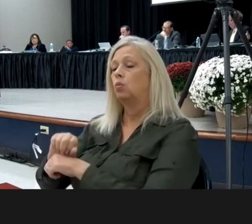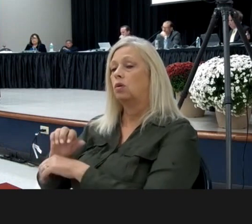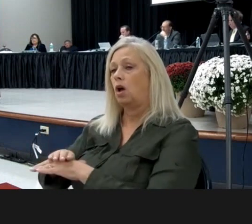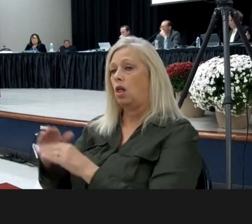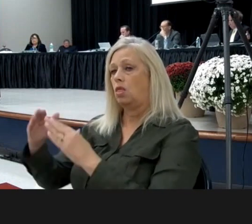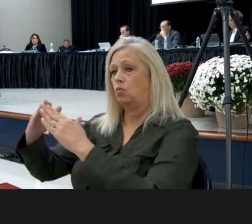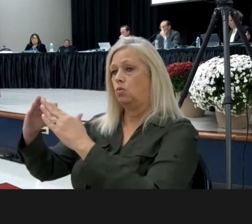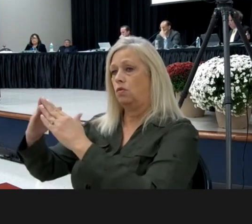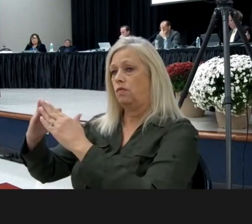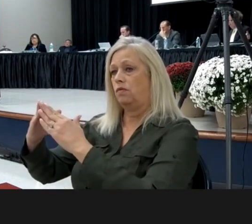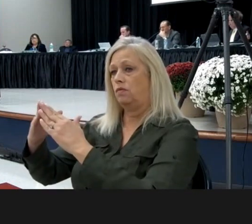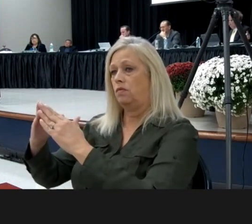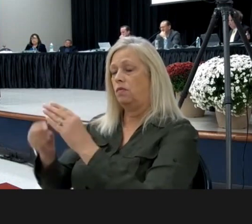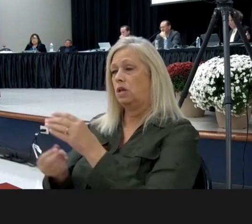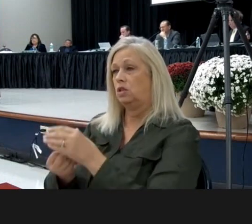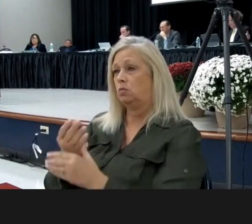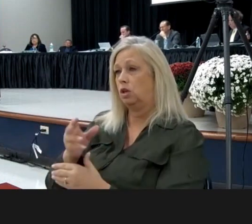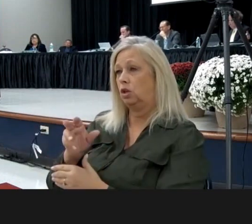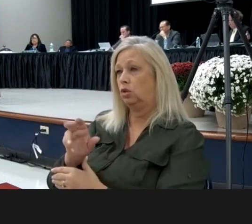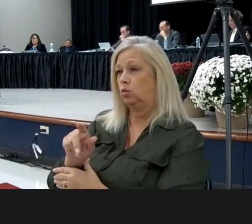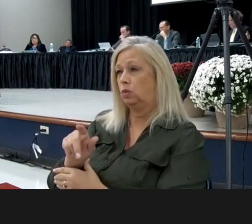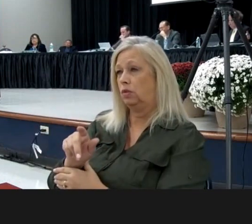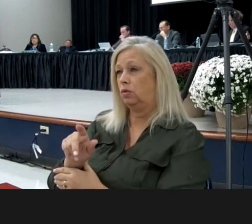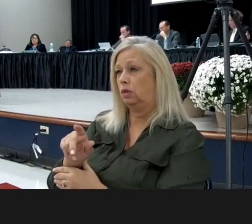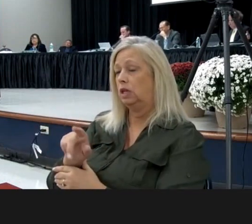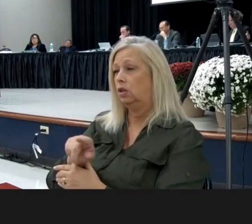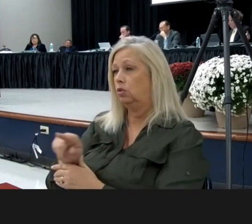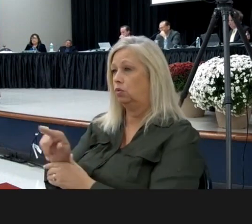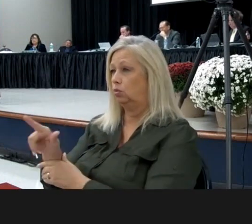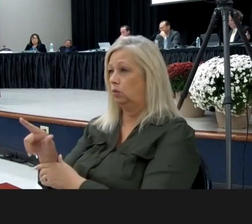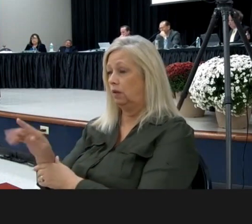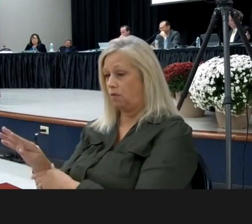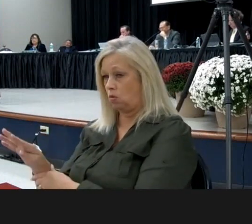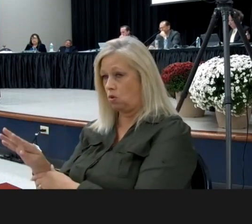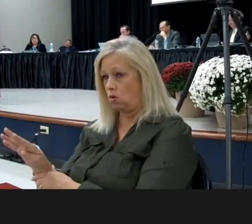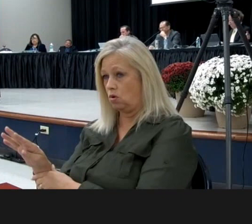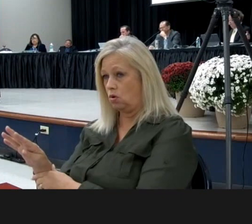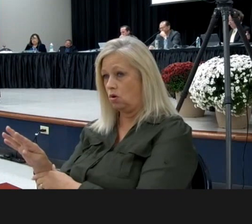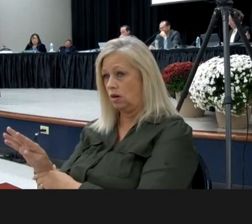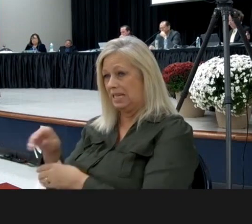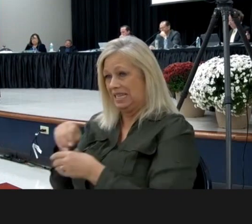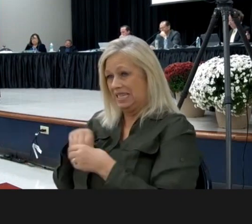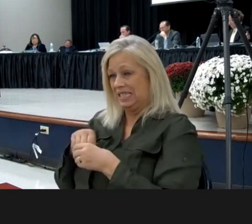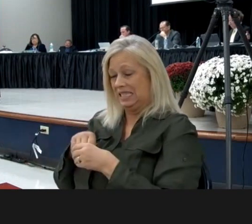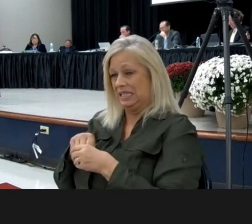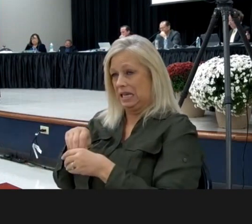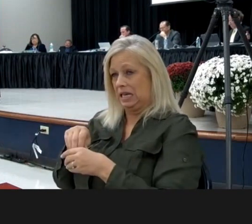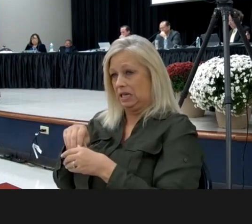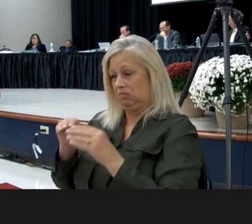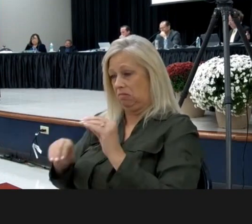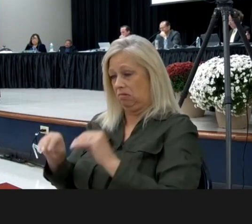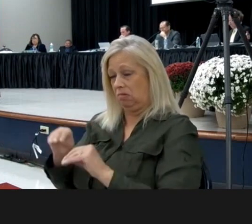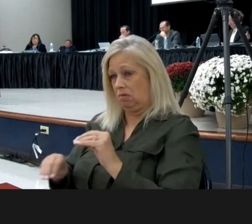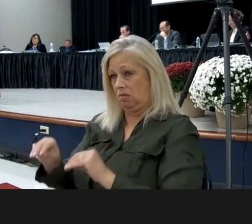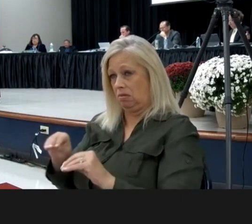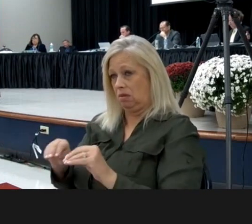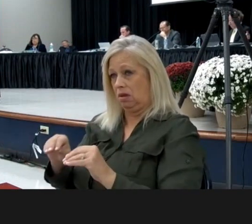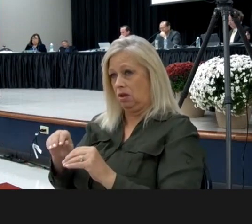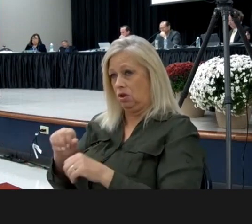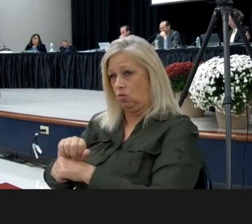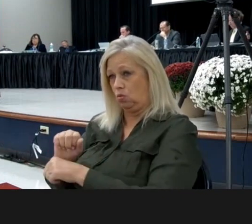of 23 through spring of 24 timeframe will be the interior work, MEPF,